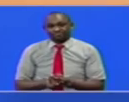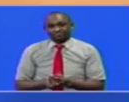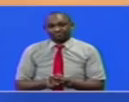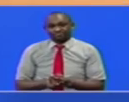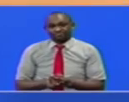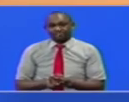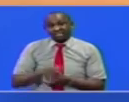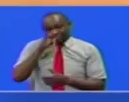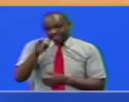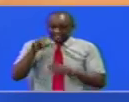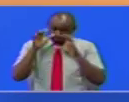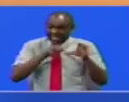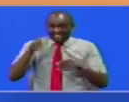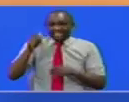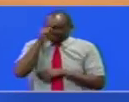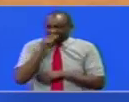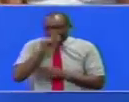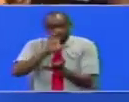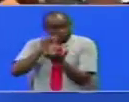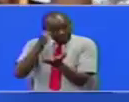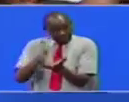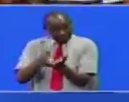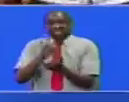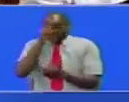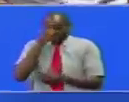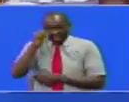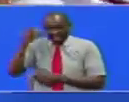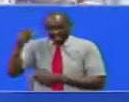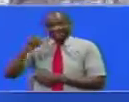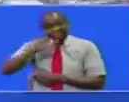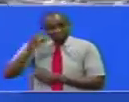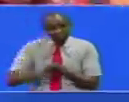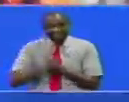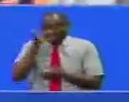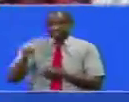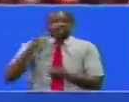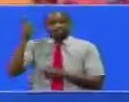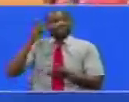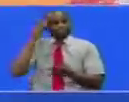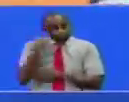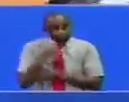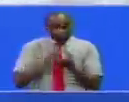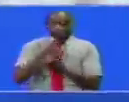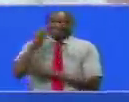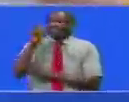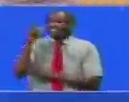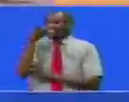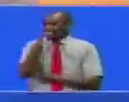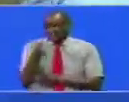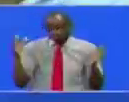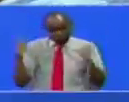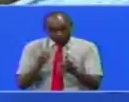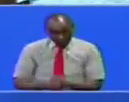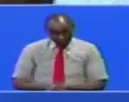Kathanga Chini Market in Tharaka constituency, Tharaka Nithi County, was the first stop for the National Super Alliance